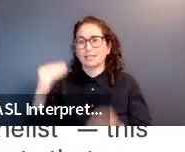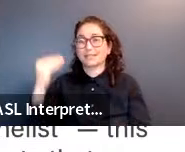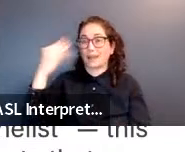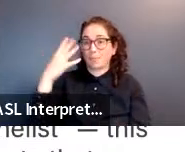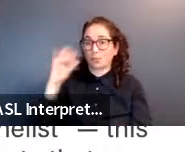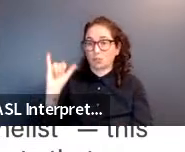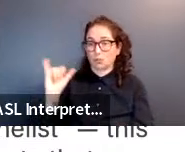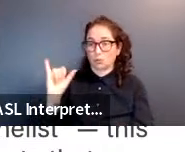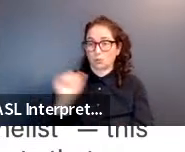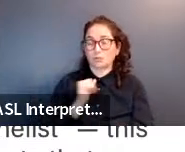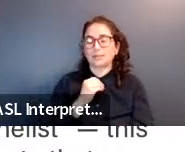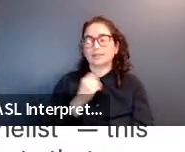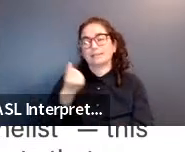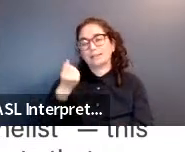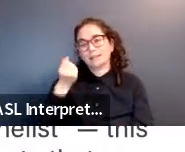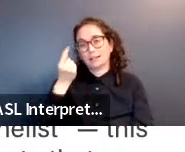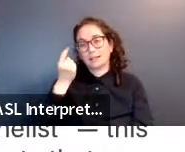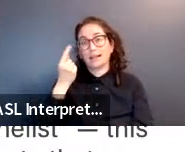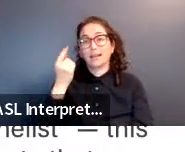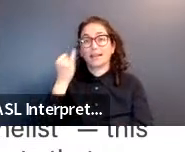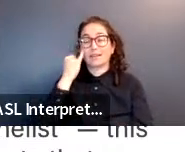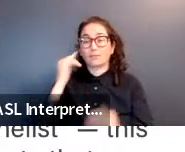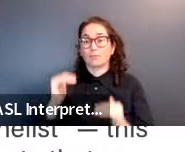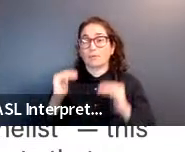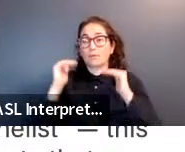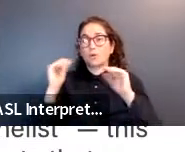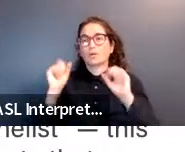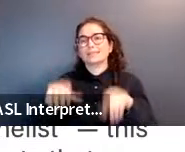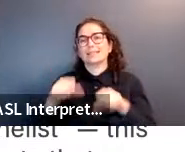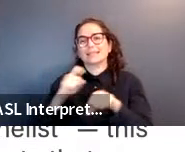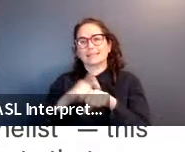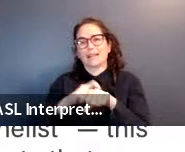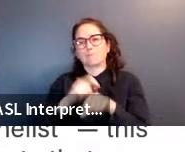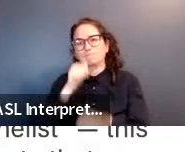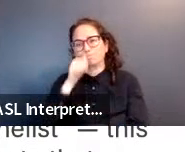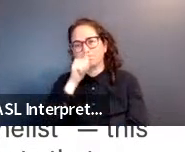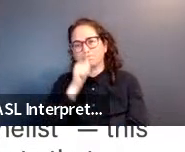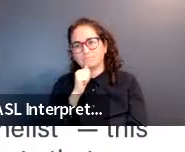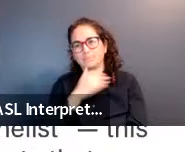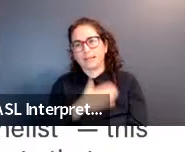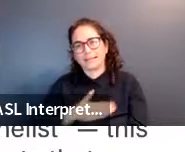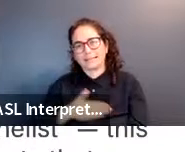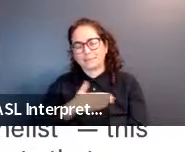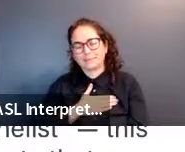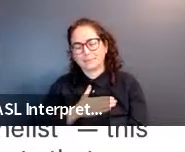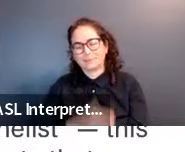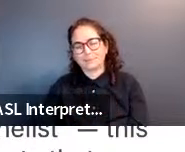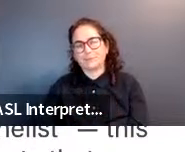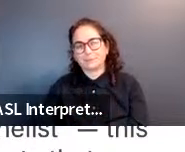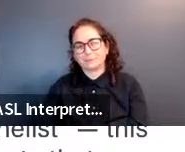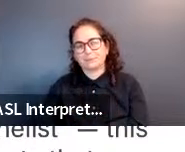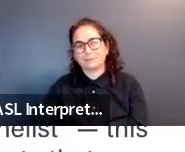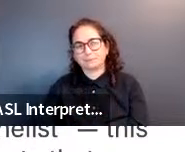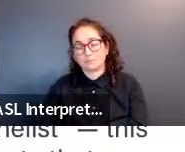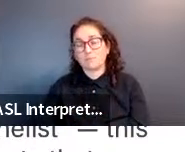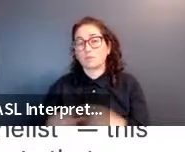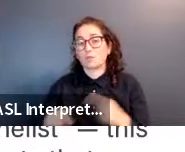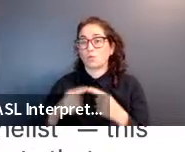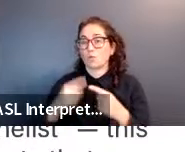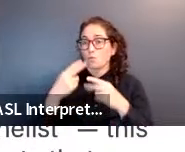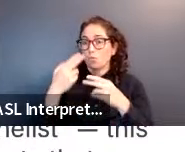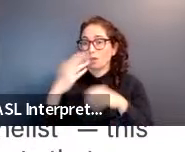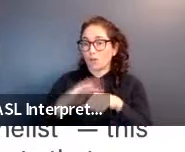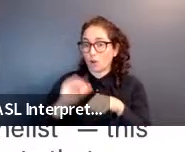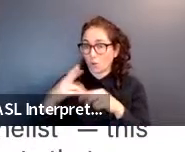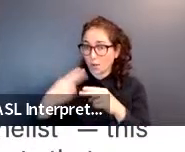camera. Please note that promoting speakers can take some time, so we ask that everyone be patient. Once your name has been called,